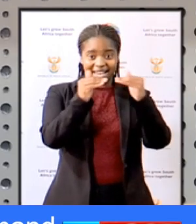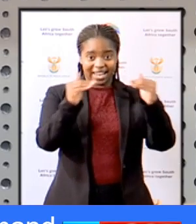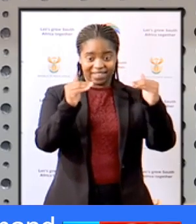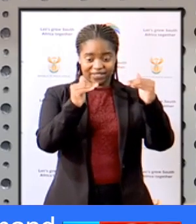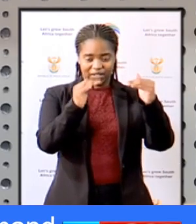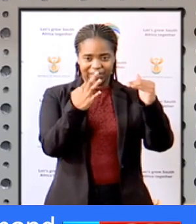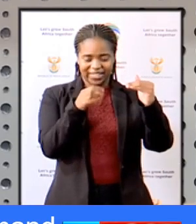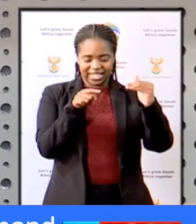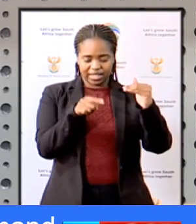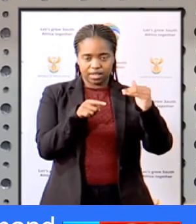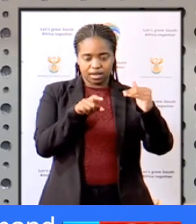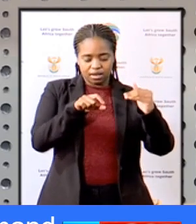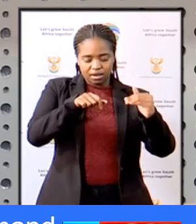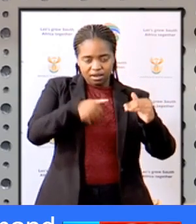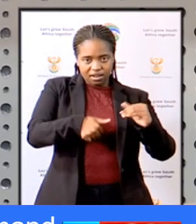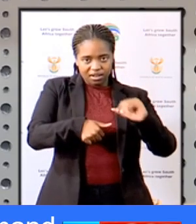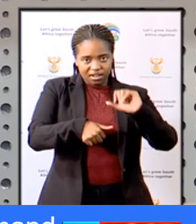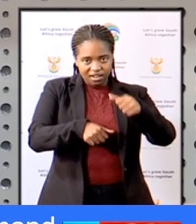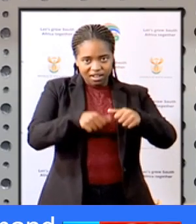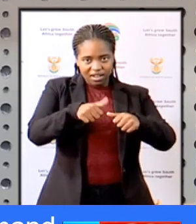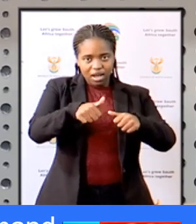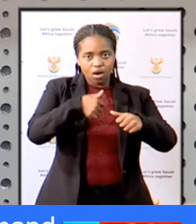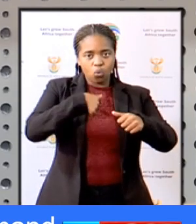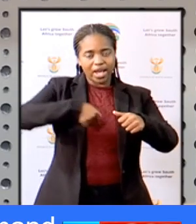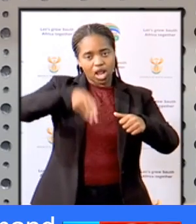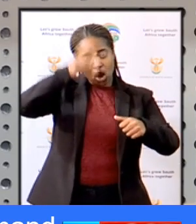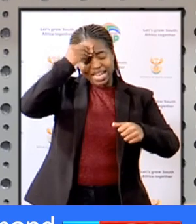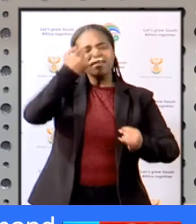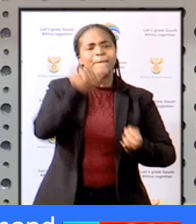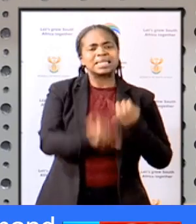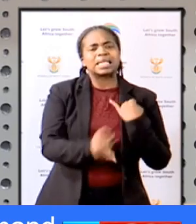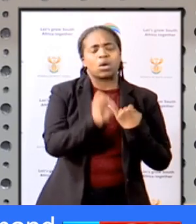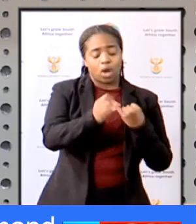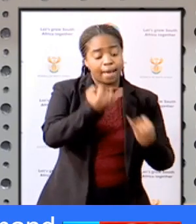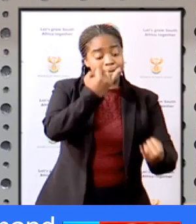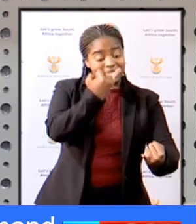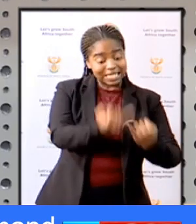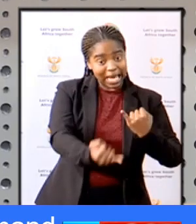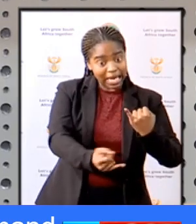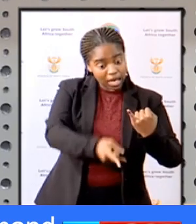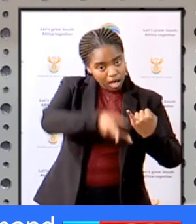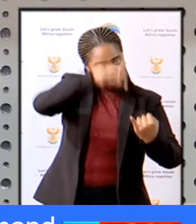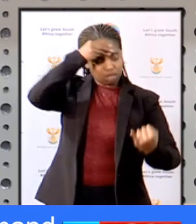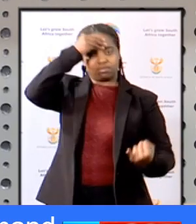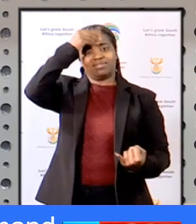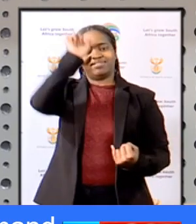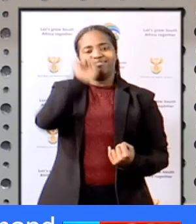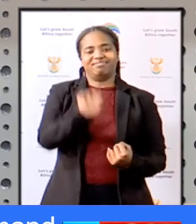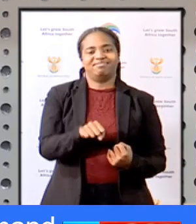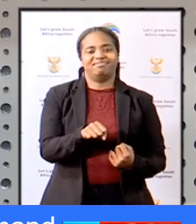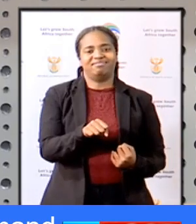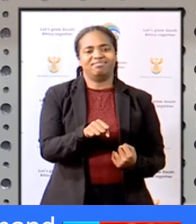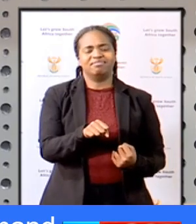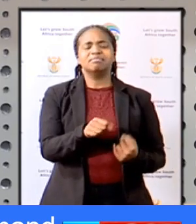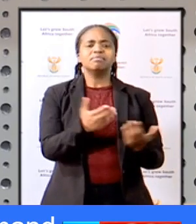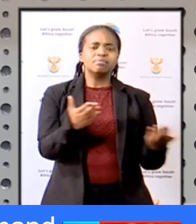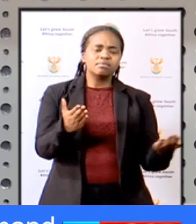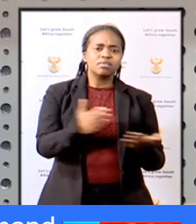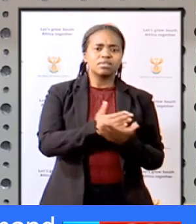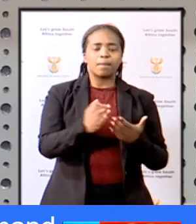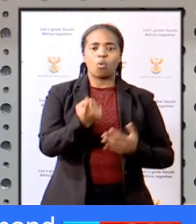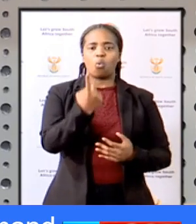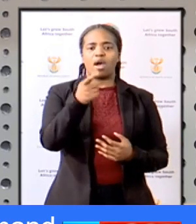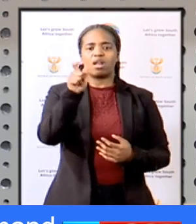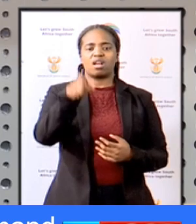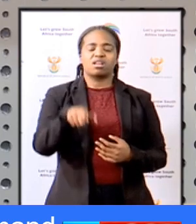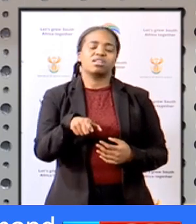the step-by-step, is we can learn as we make some mistakes, as we have lapses, as one of the journalists